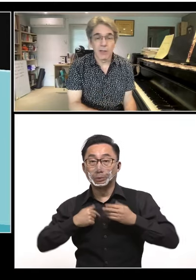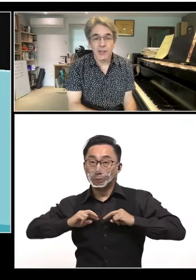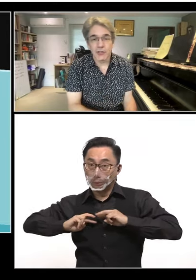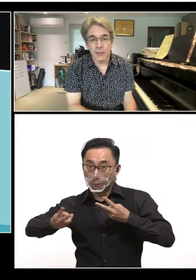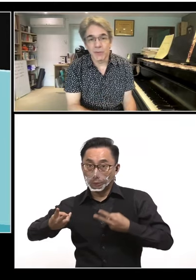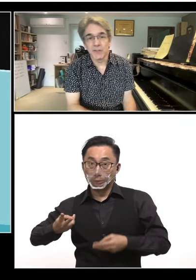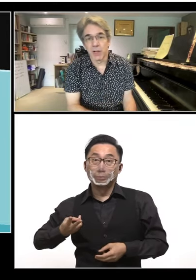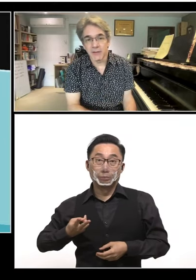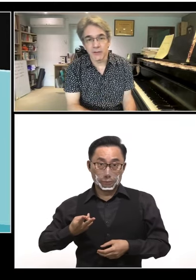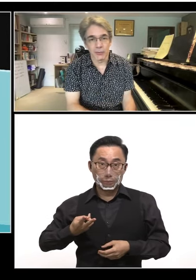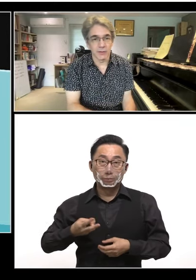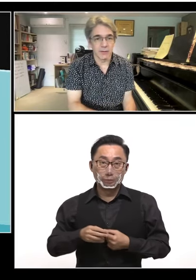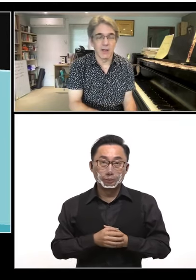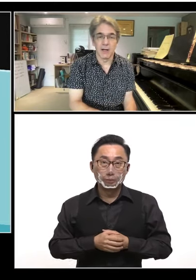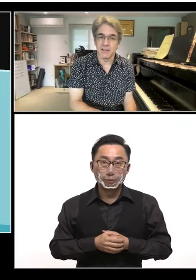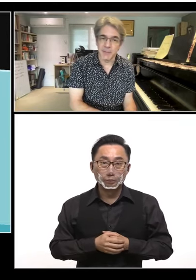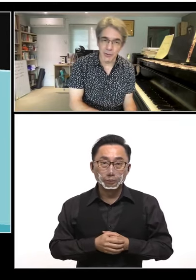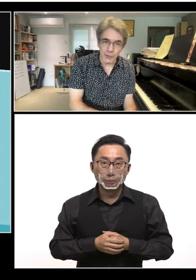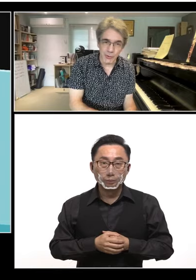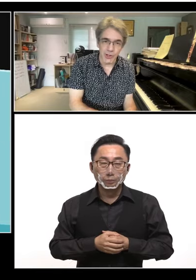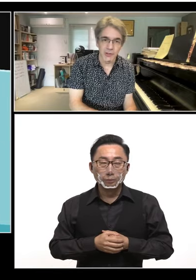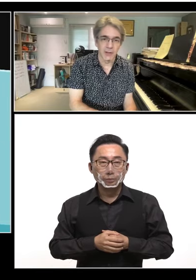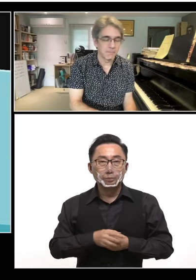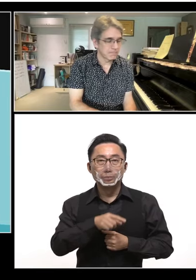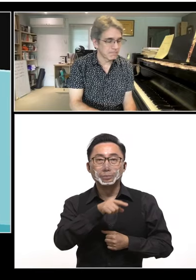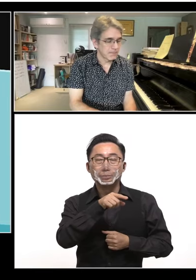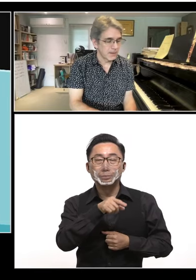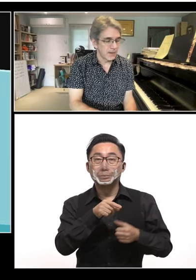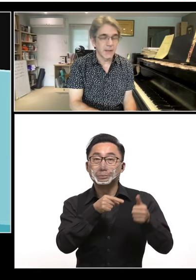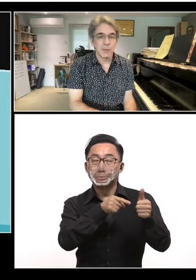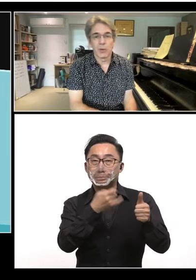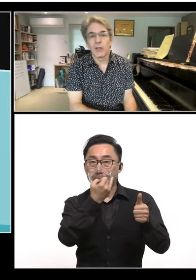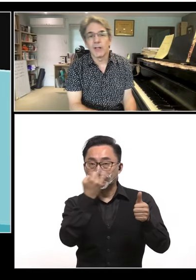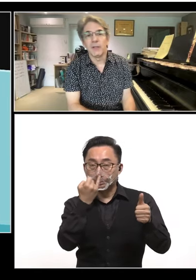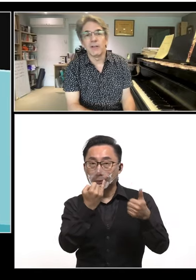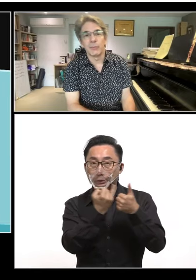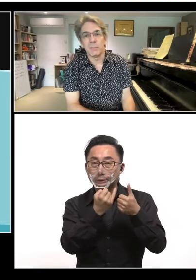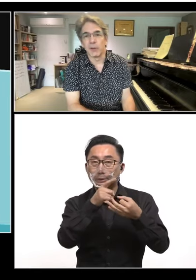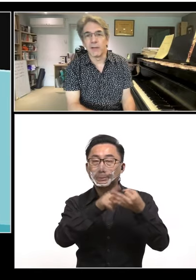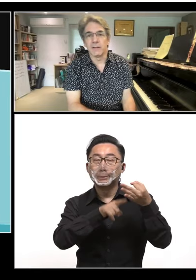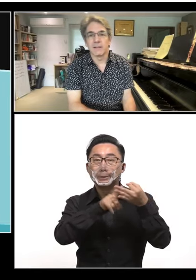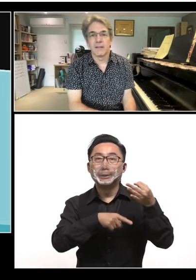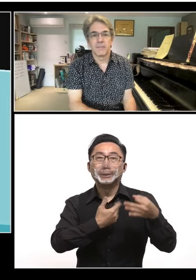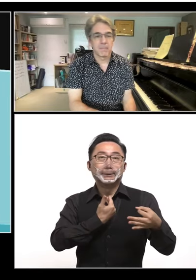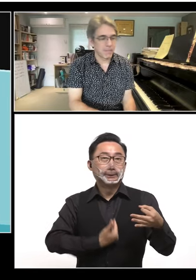My relationship with this blind student, his name is Xu Zhecheng, it can be broken up into 3